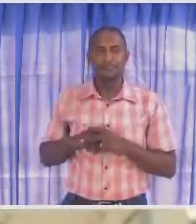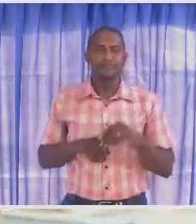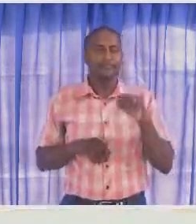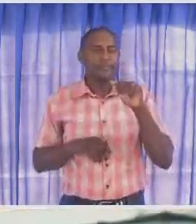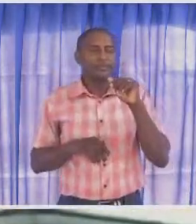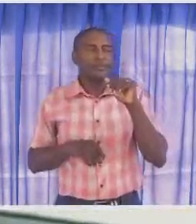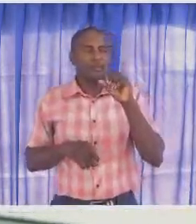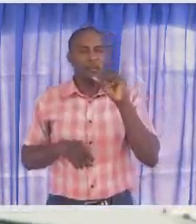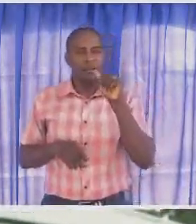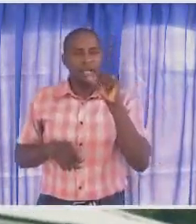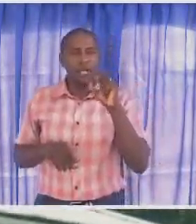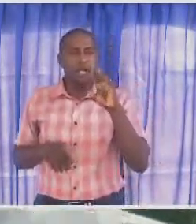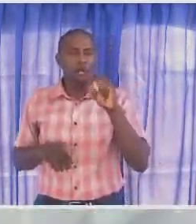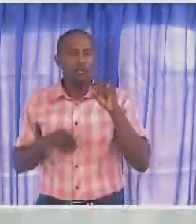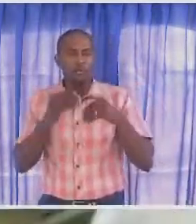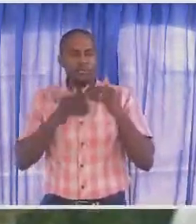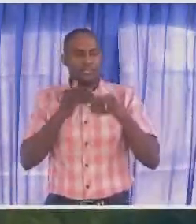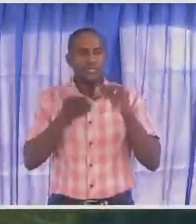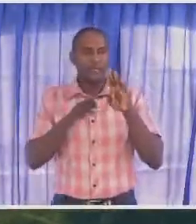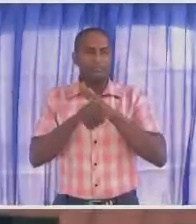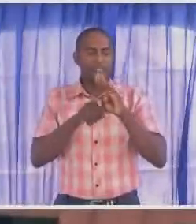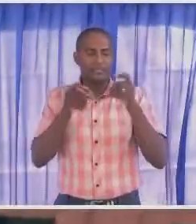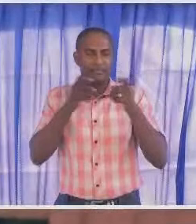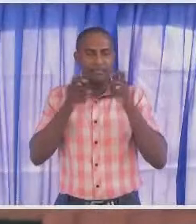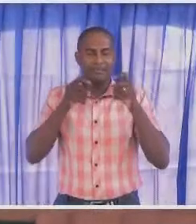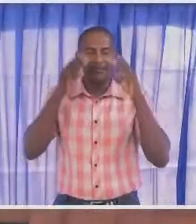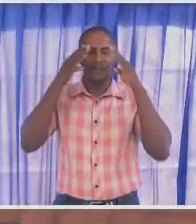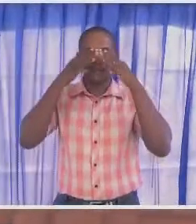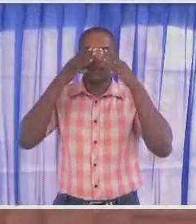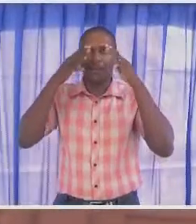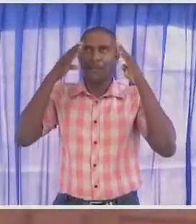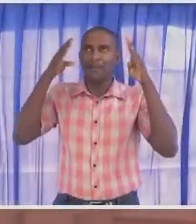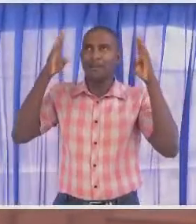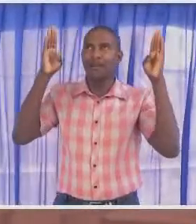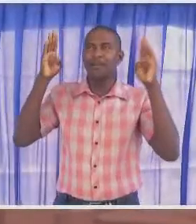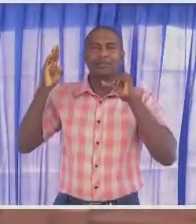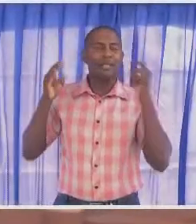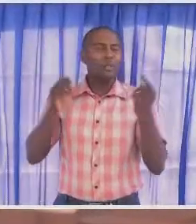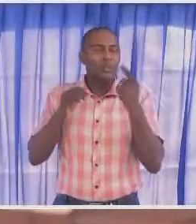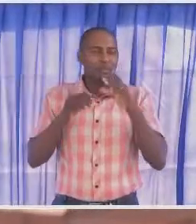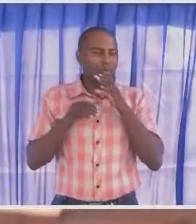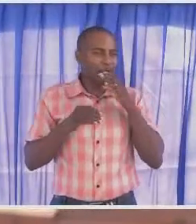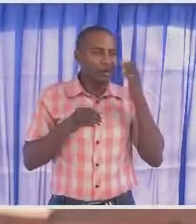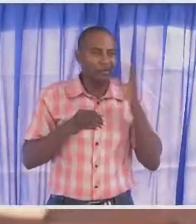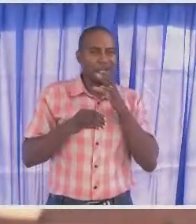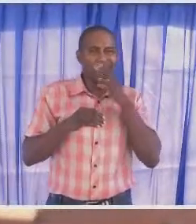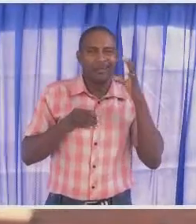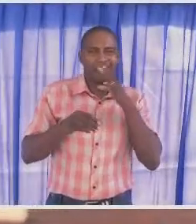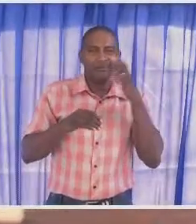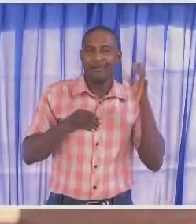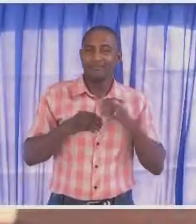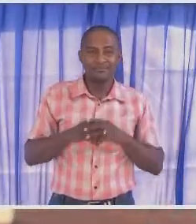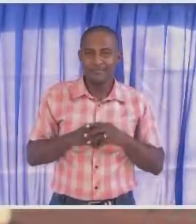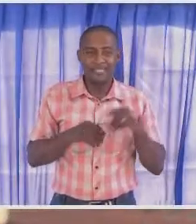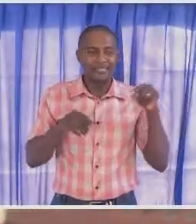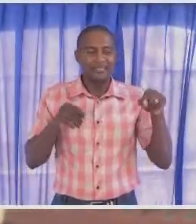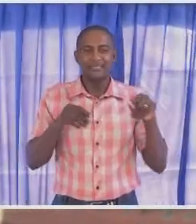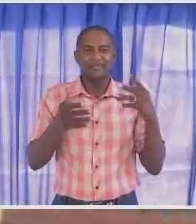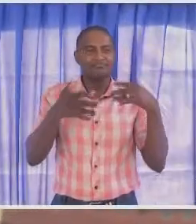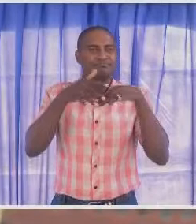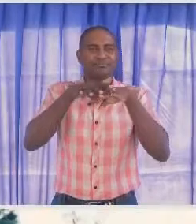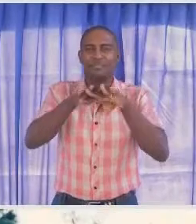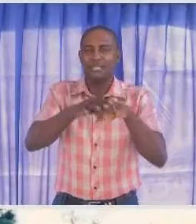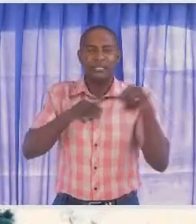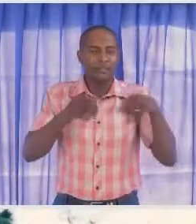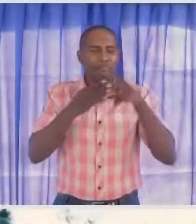Agro-processing and business management is an eye-opener. It is not only about agriculture. It is an all-rounded program. The program is